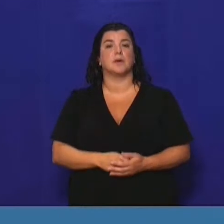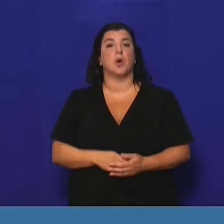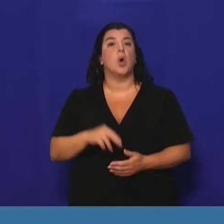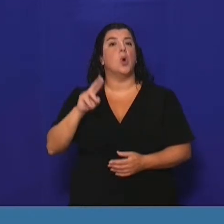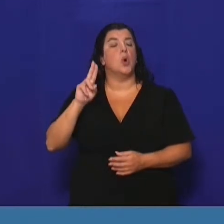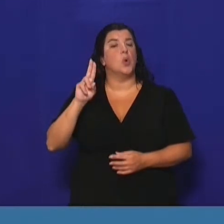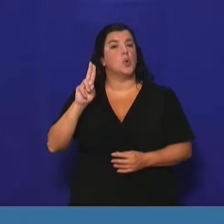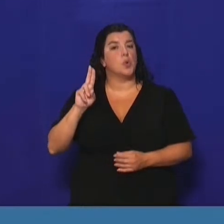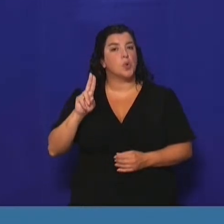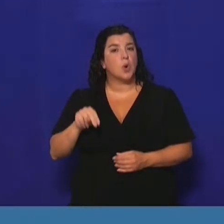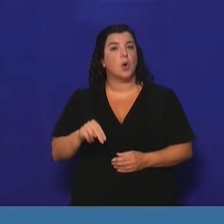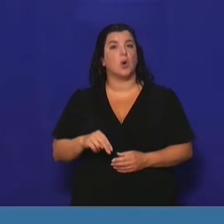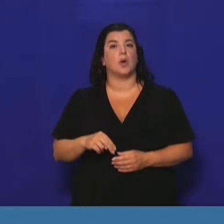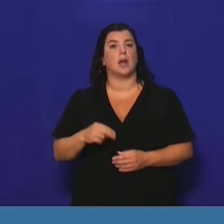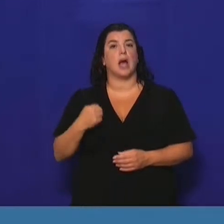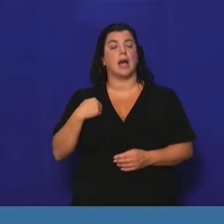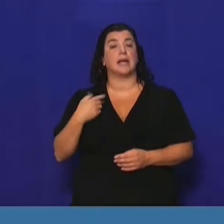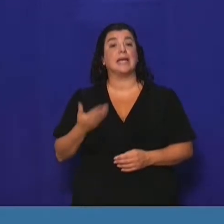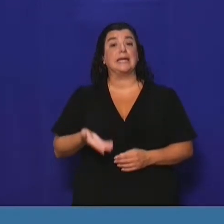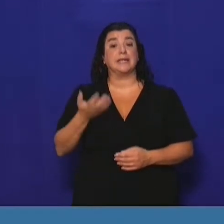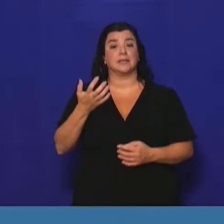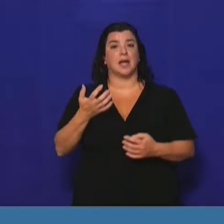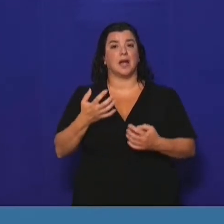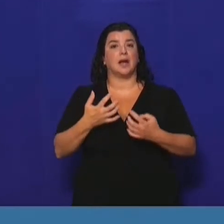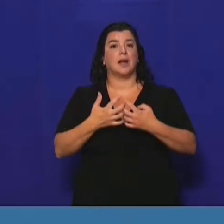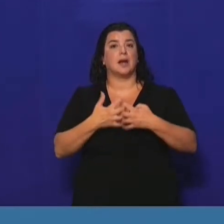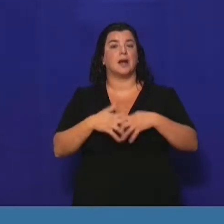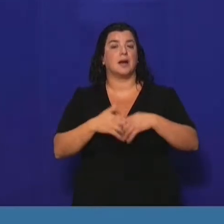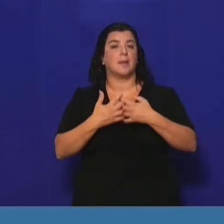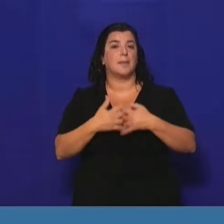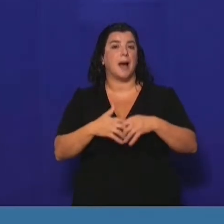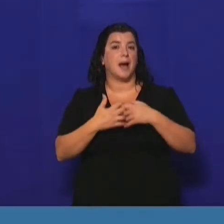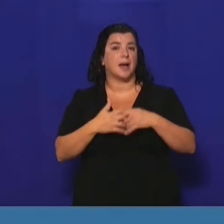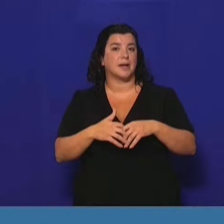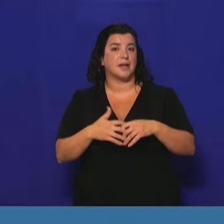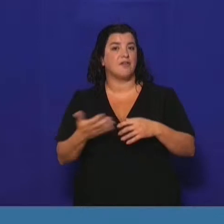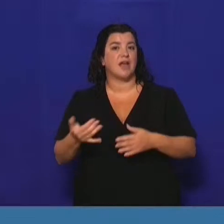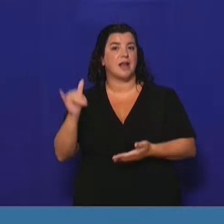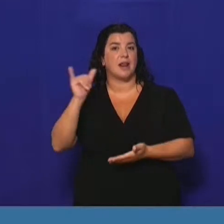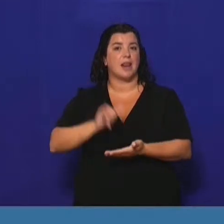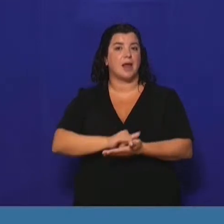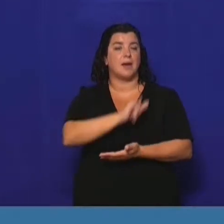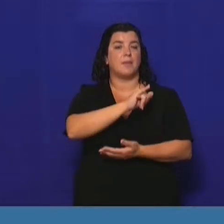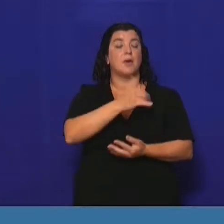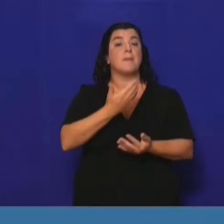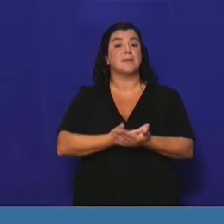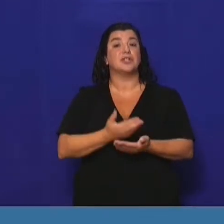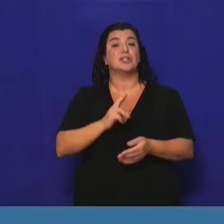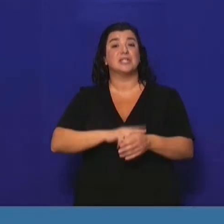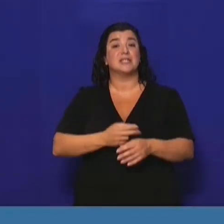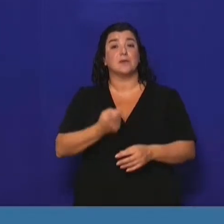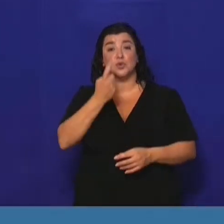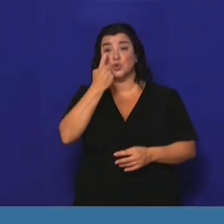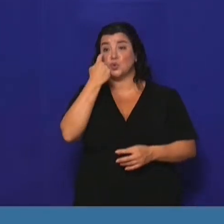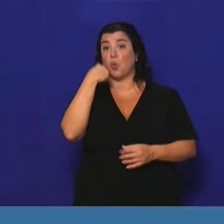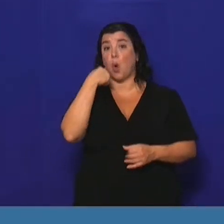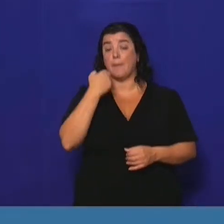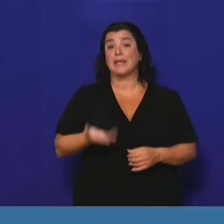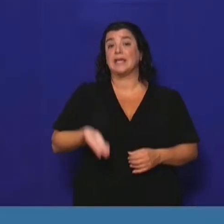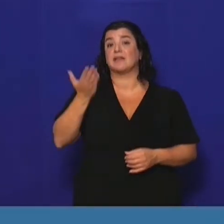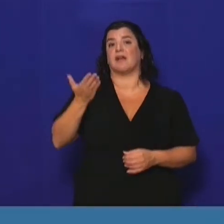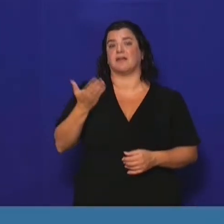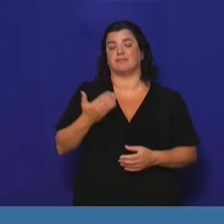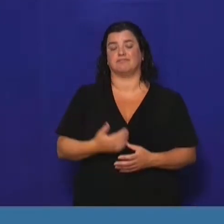another equipment at the airport so that we can increase more the swabs that we can do at a particular point in